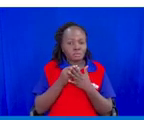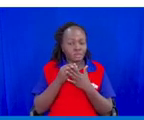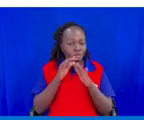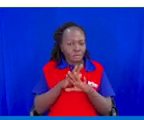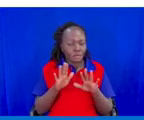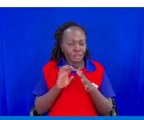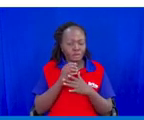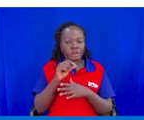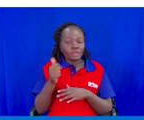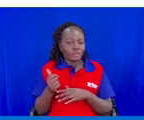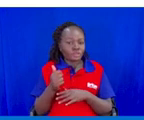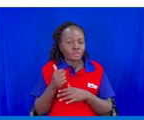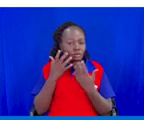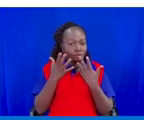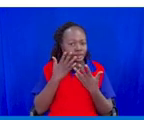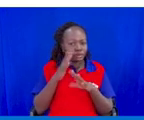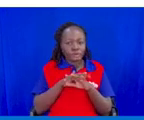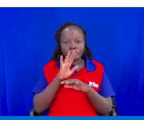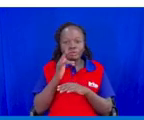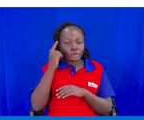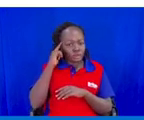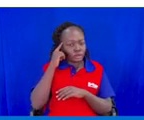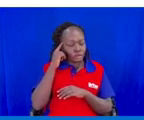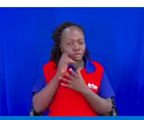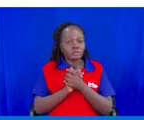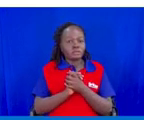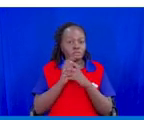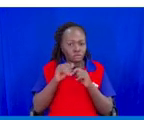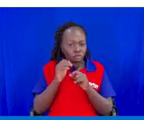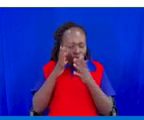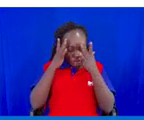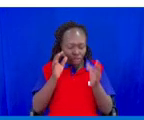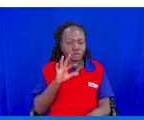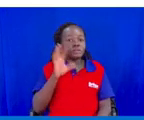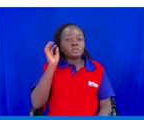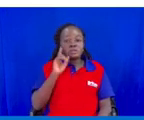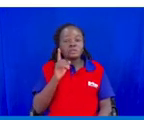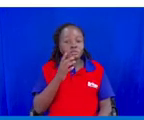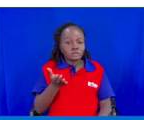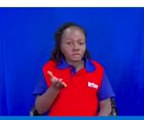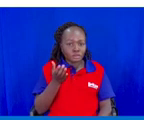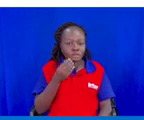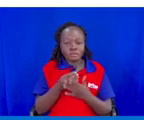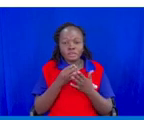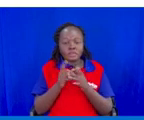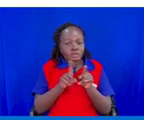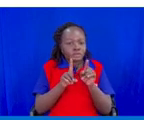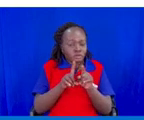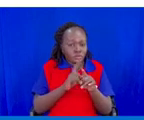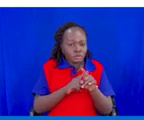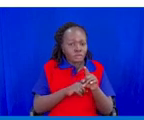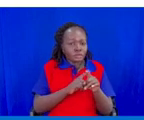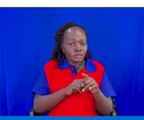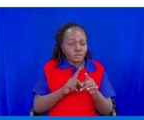product. Based on your constraints, then you can be able to choose between the two products. Do you need the money immediately, maybe in a month, 2 months, then